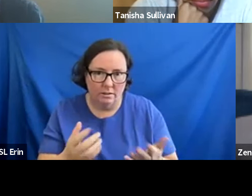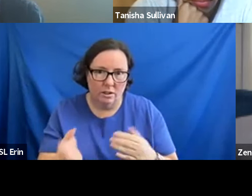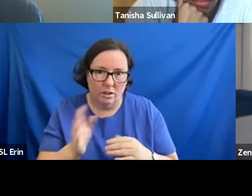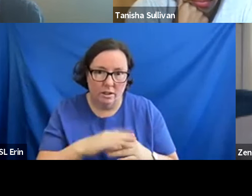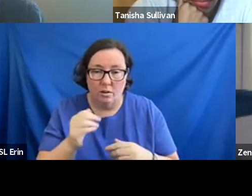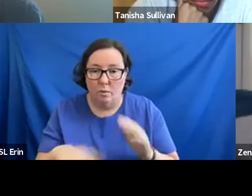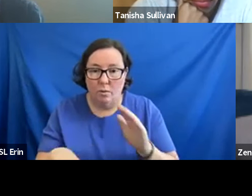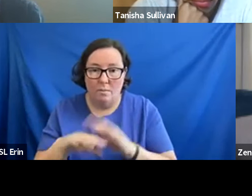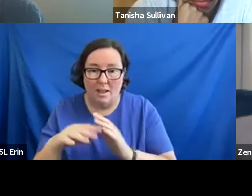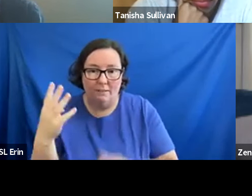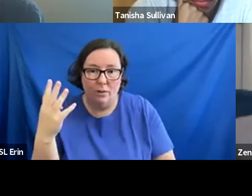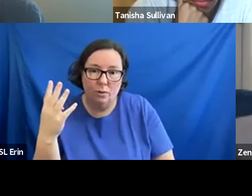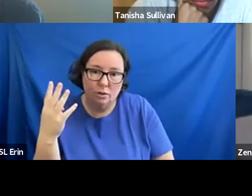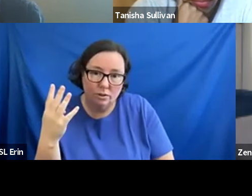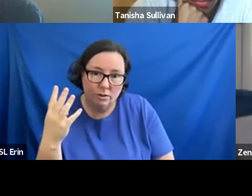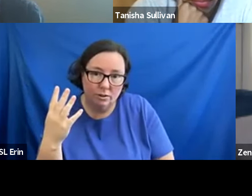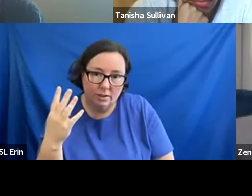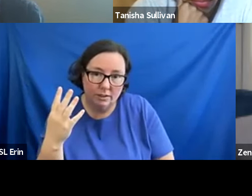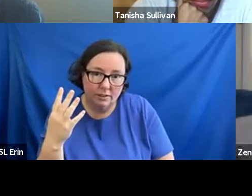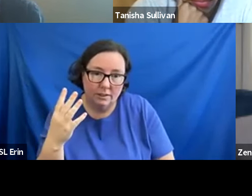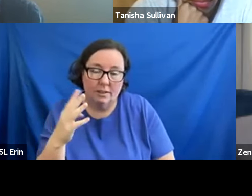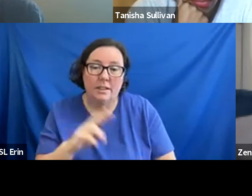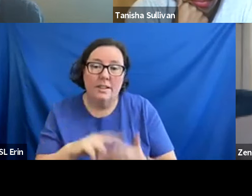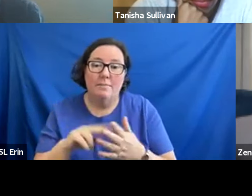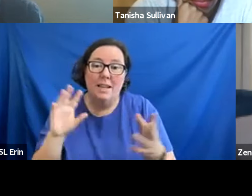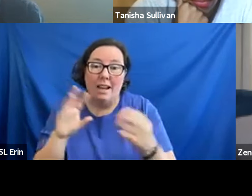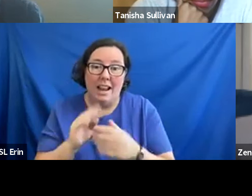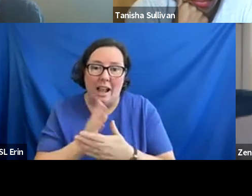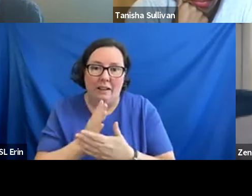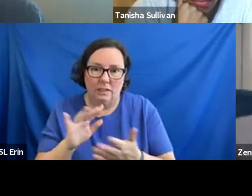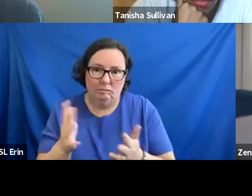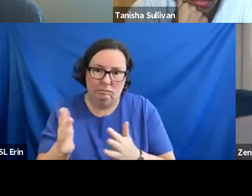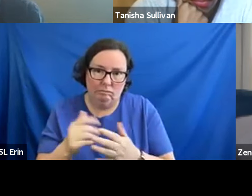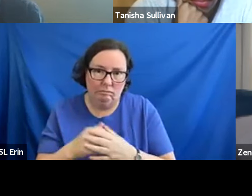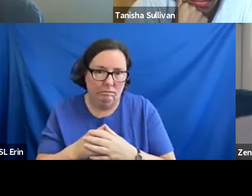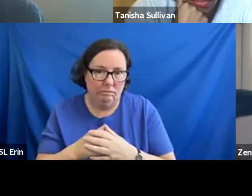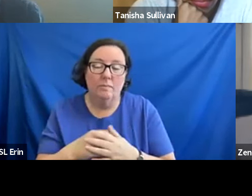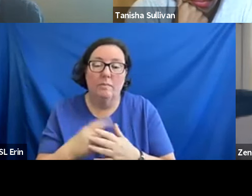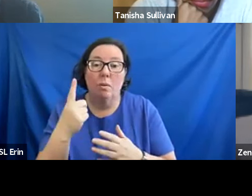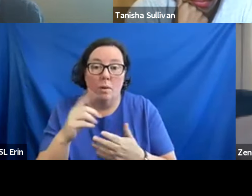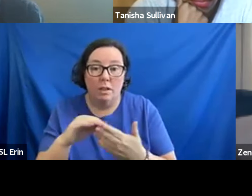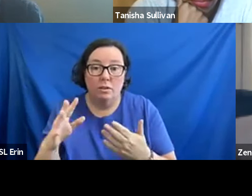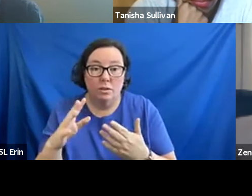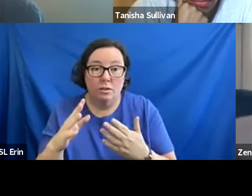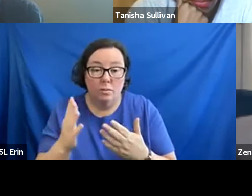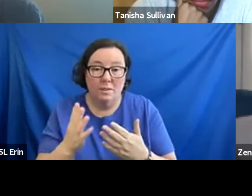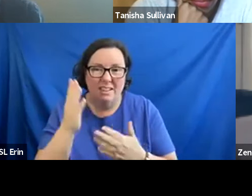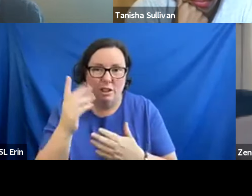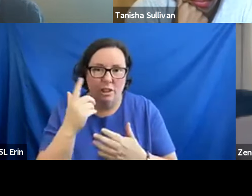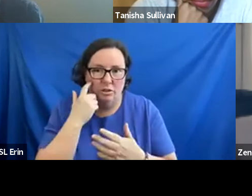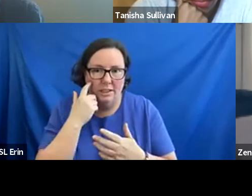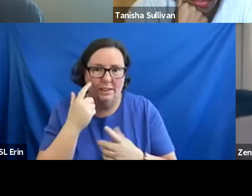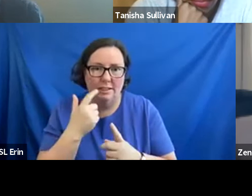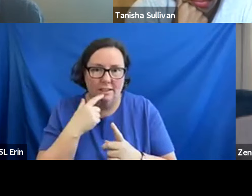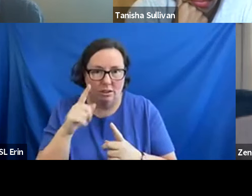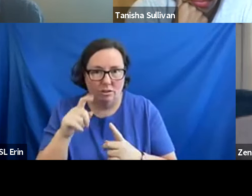4. There was a great suggestion from a student to the group recently that we